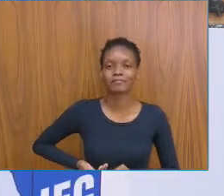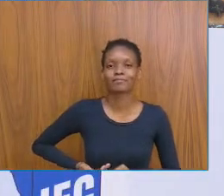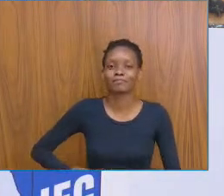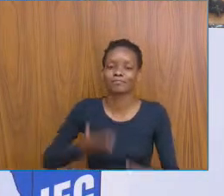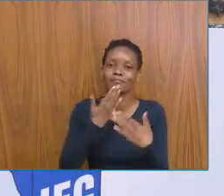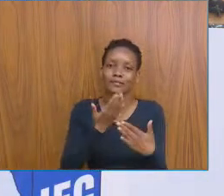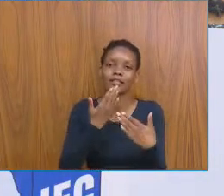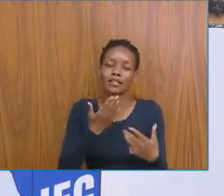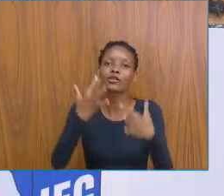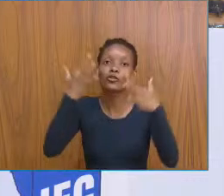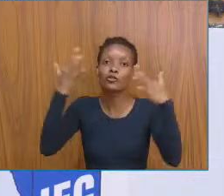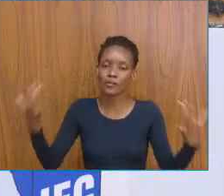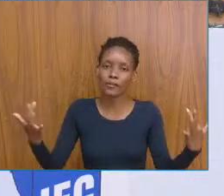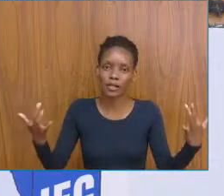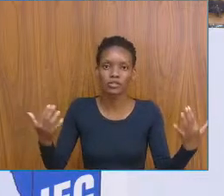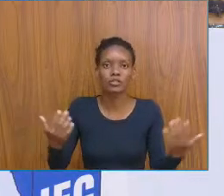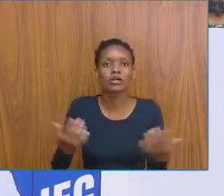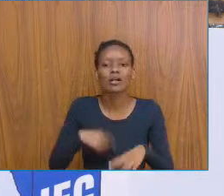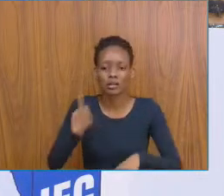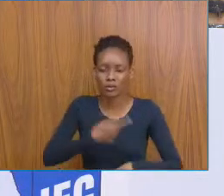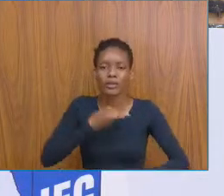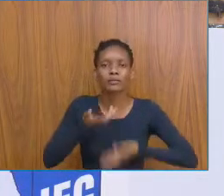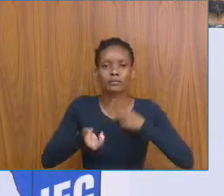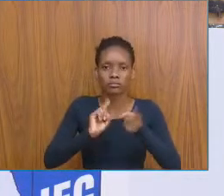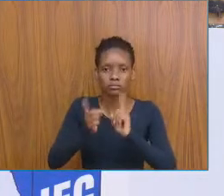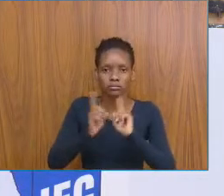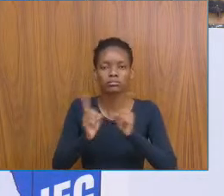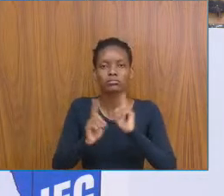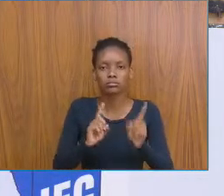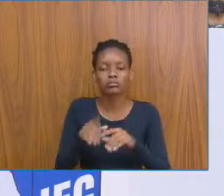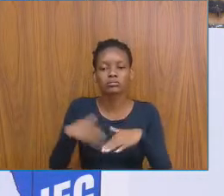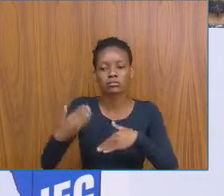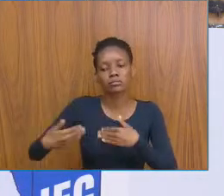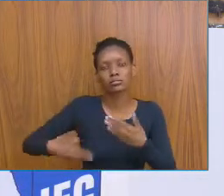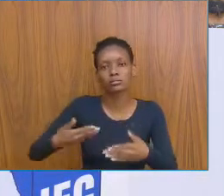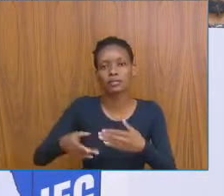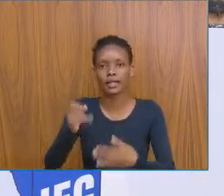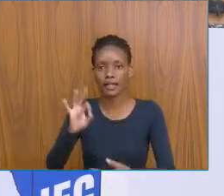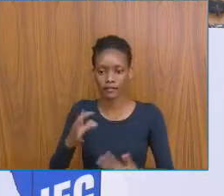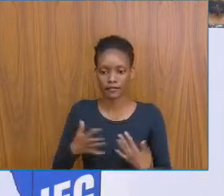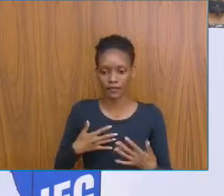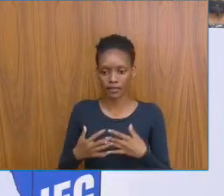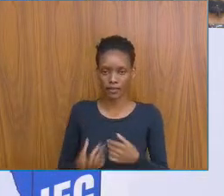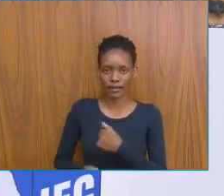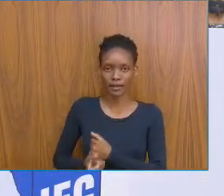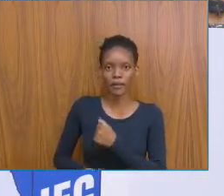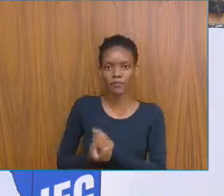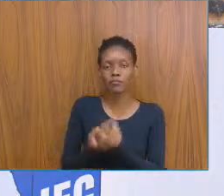We'll continue engaging on various issues as developments happens. Thank you very much.